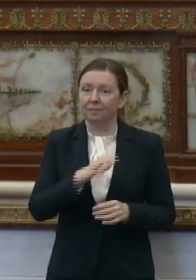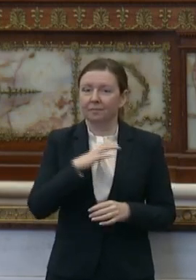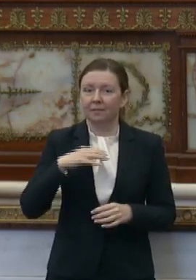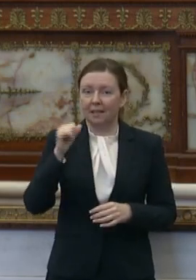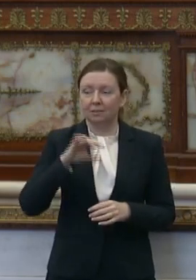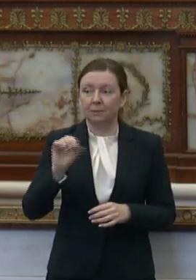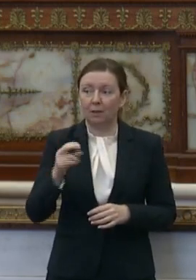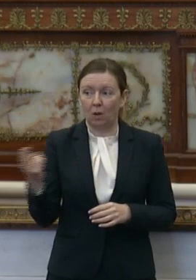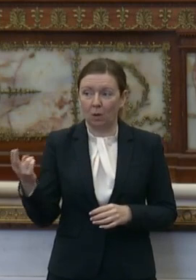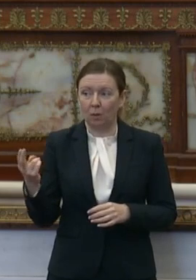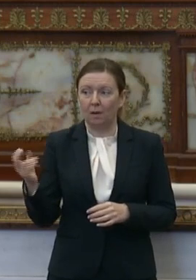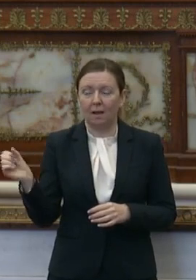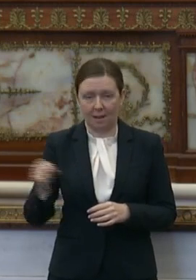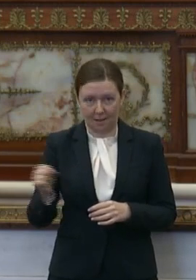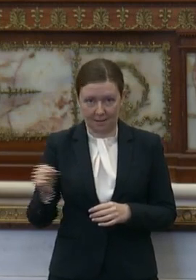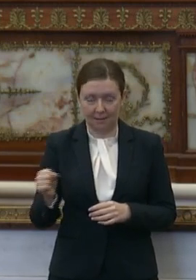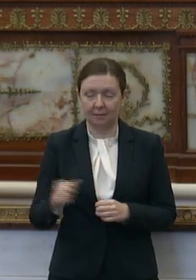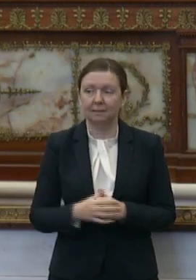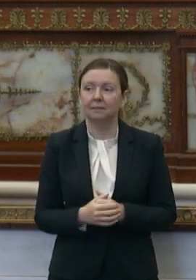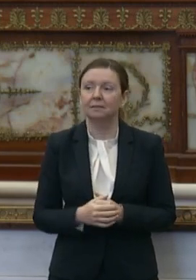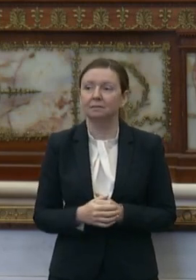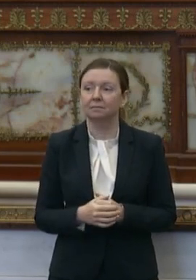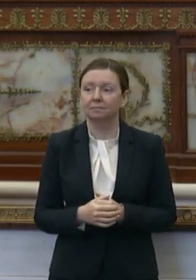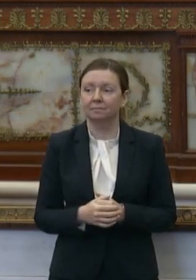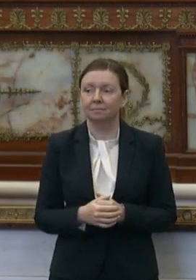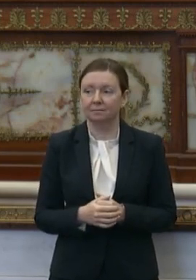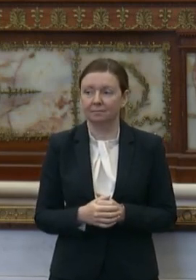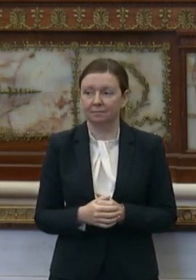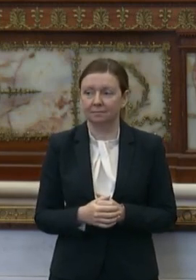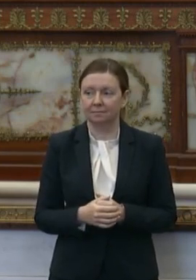Councilman O. Aye.